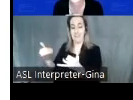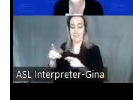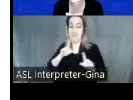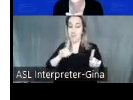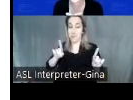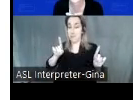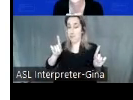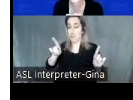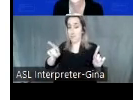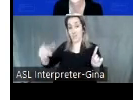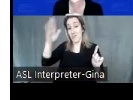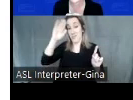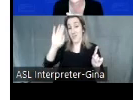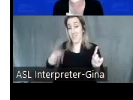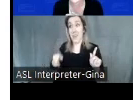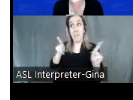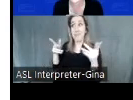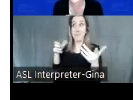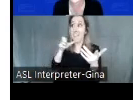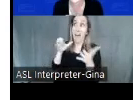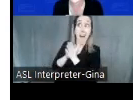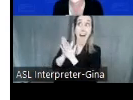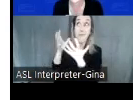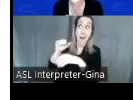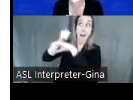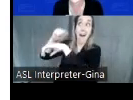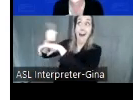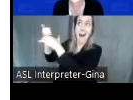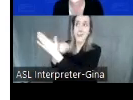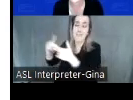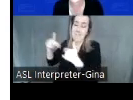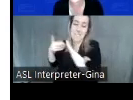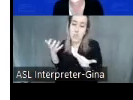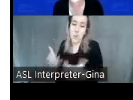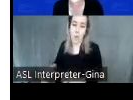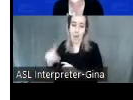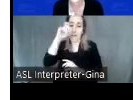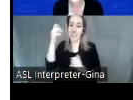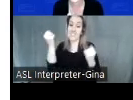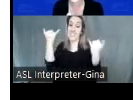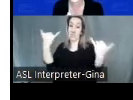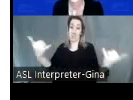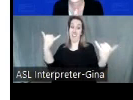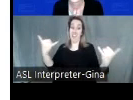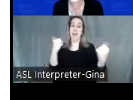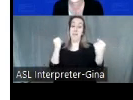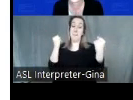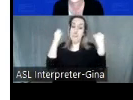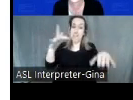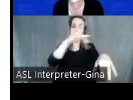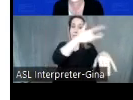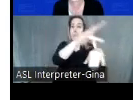very eager to put up new buildings, considering that there's a lot of vacancy in